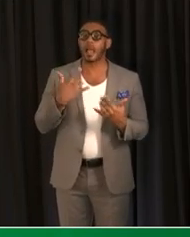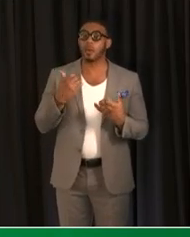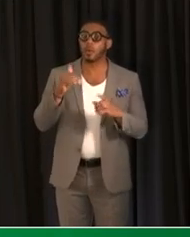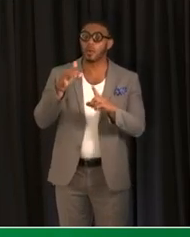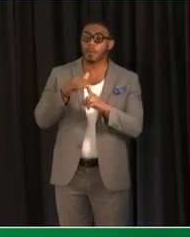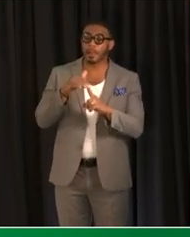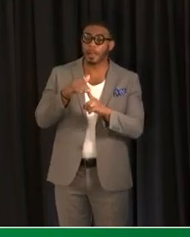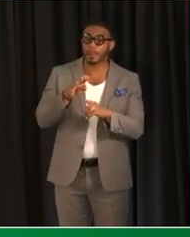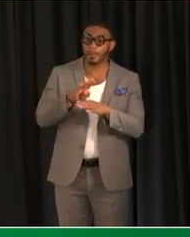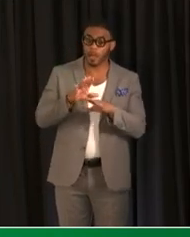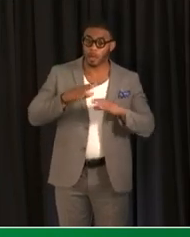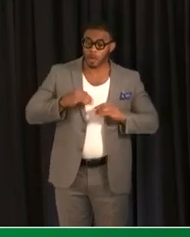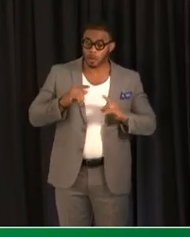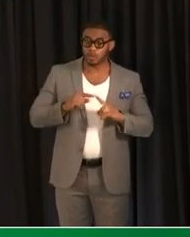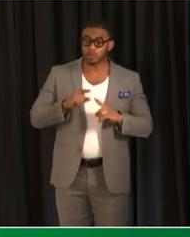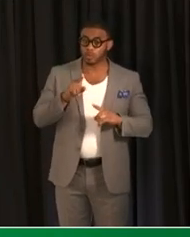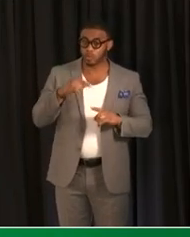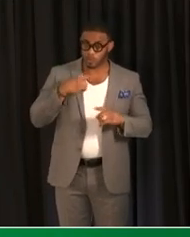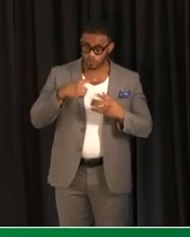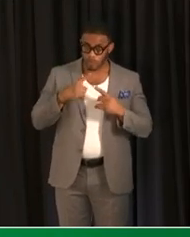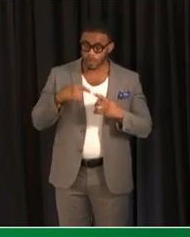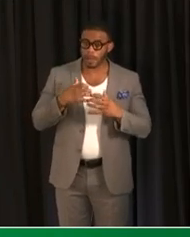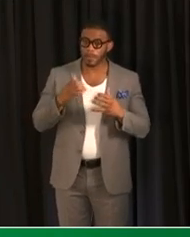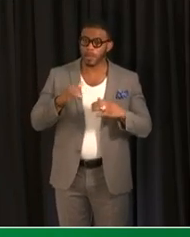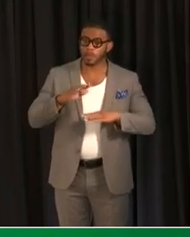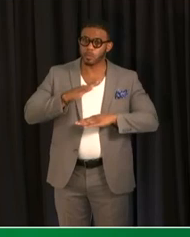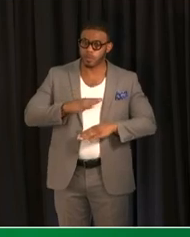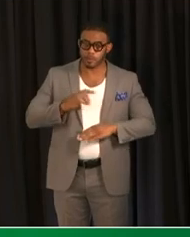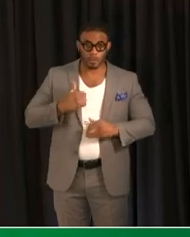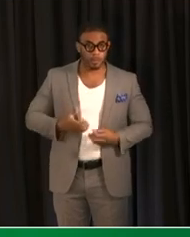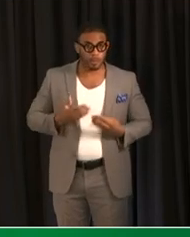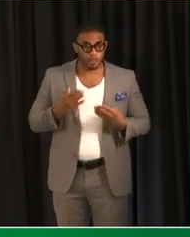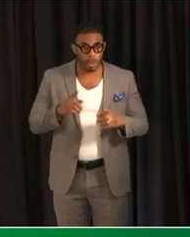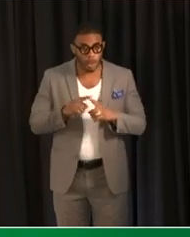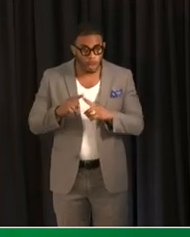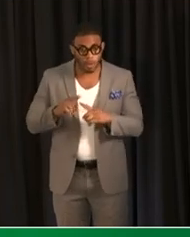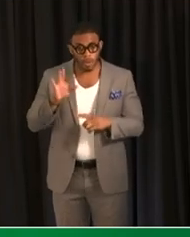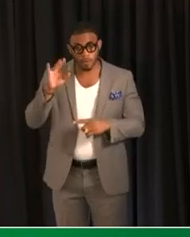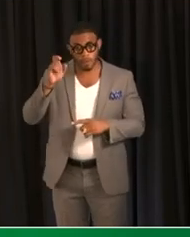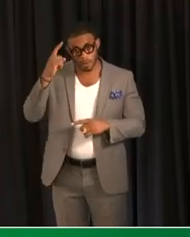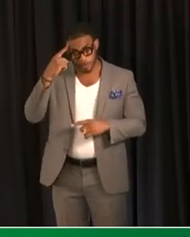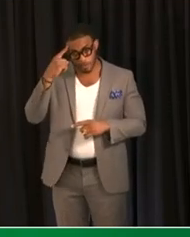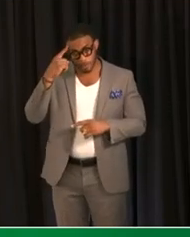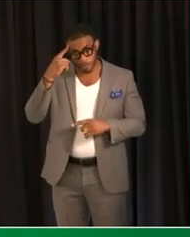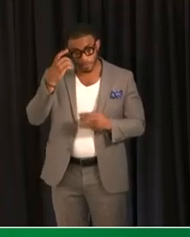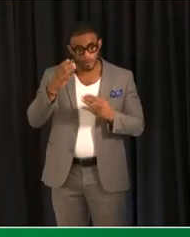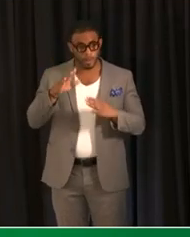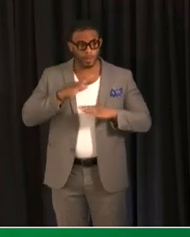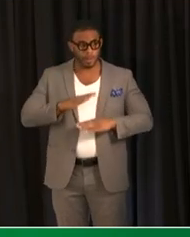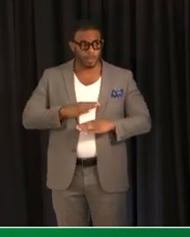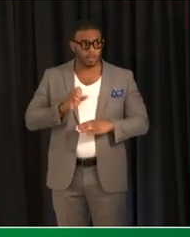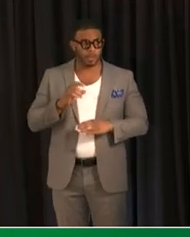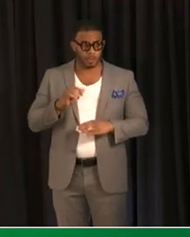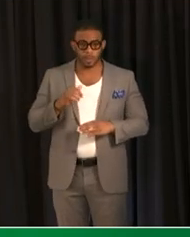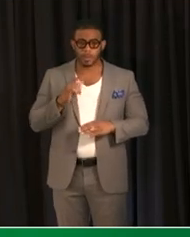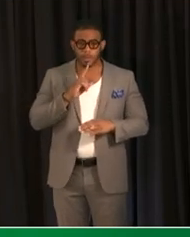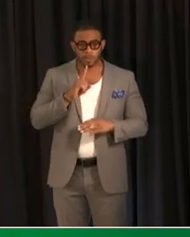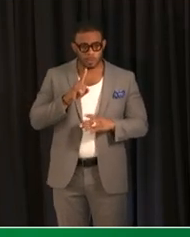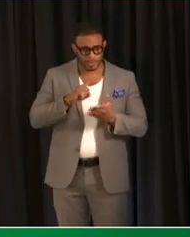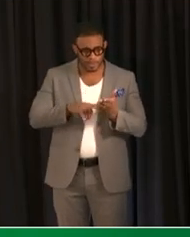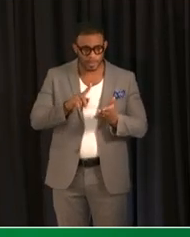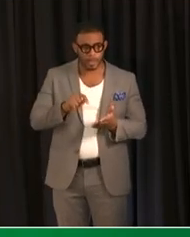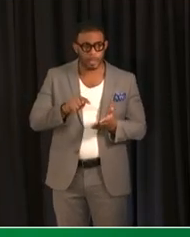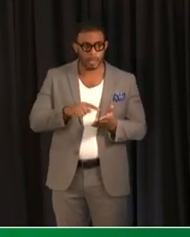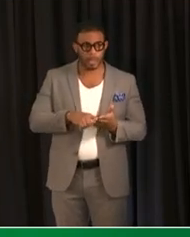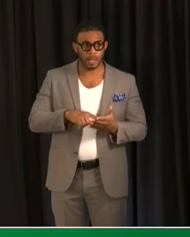So with that, I just want to remind business owners too, we talk a lot about the relief that we provide, but also the federal government provides relief. And so be